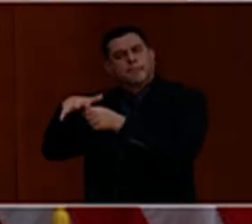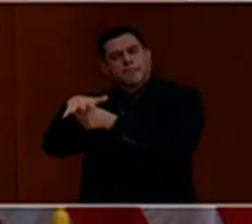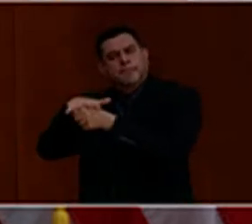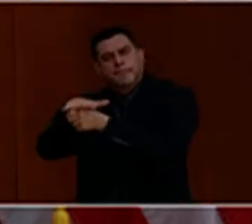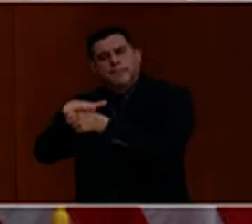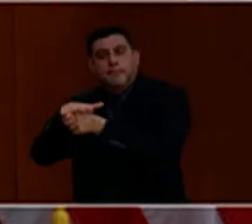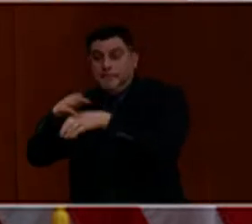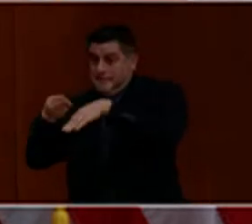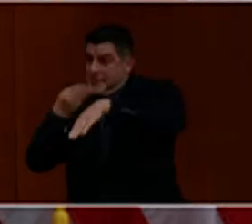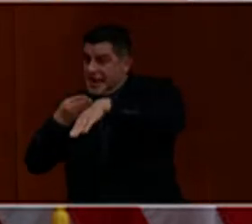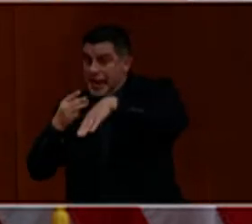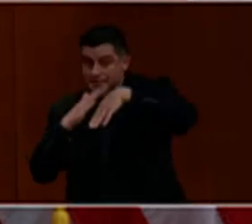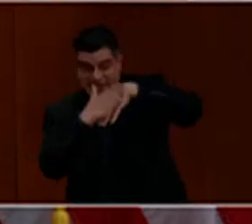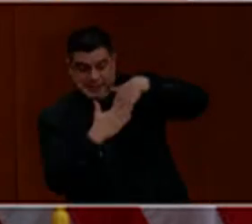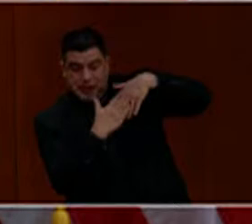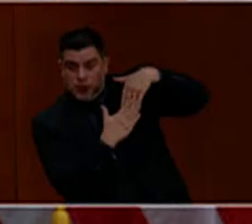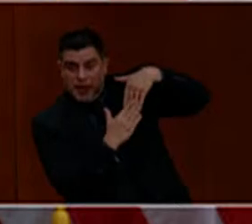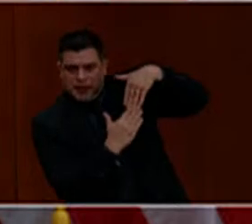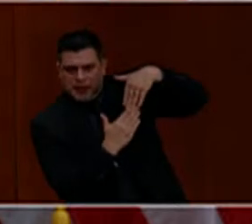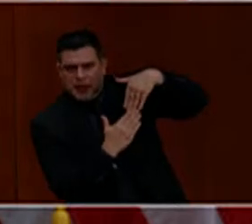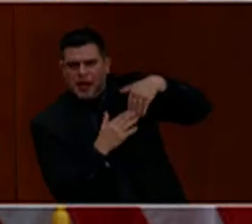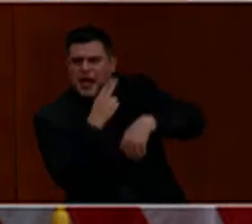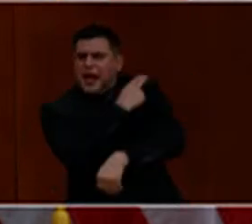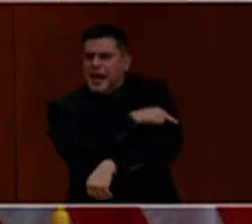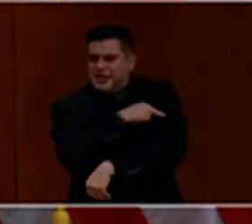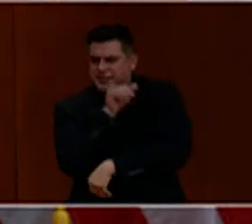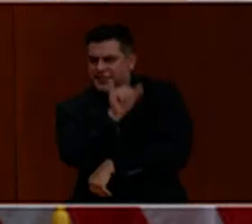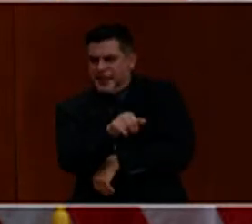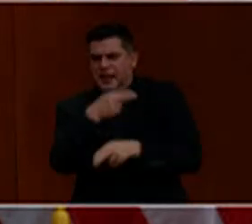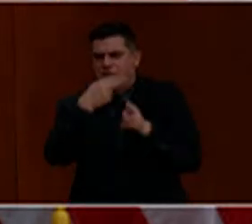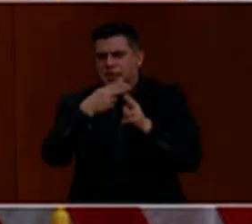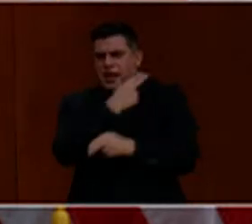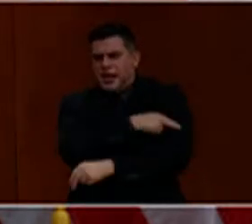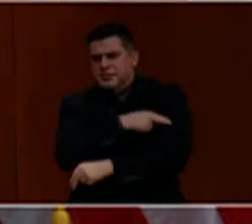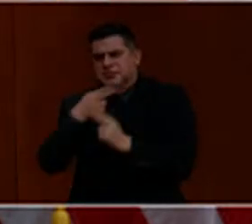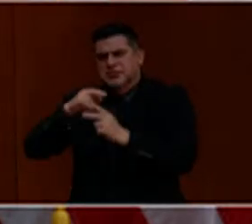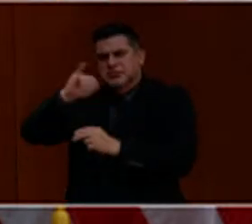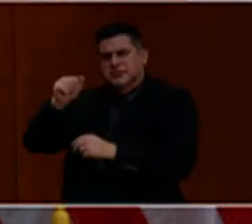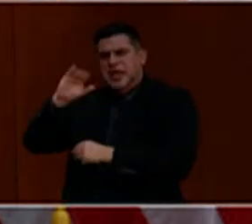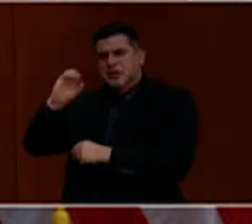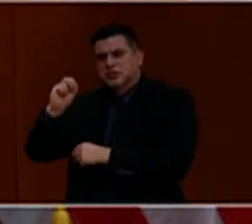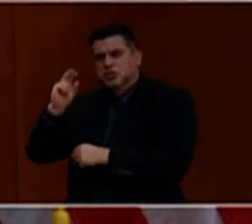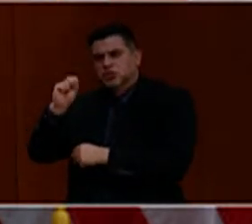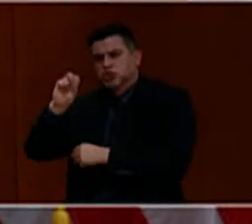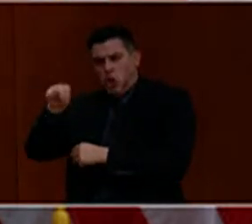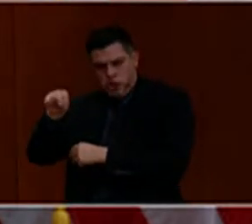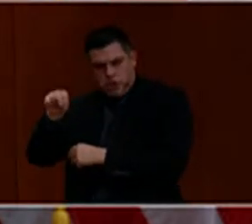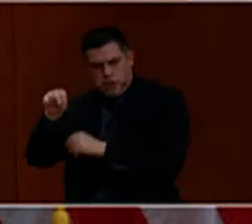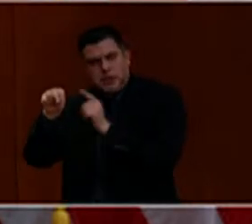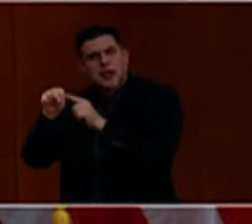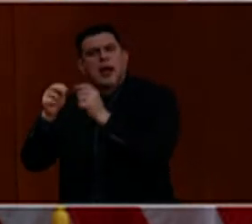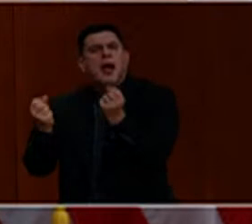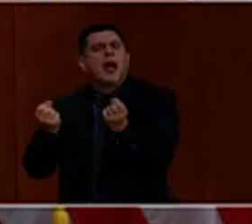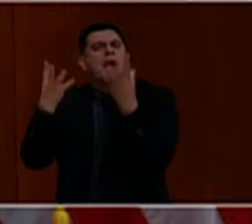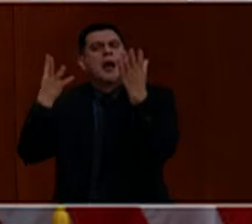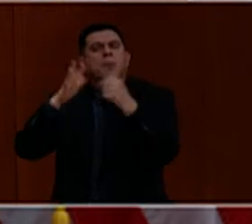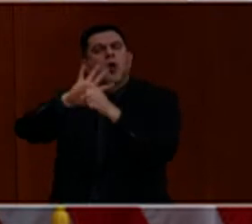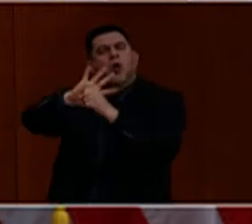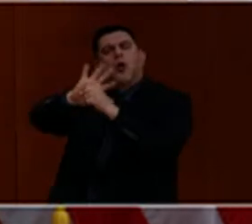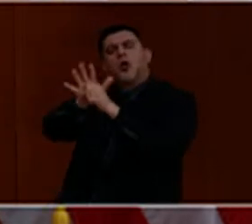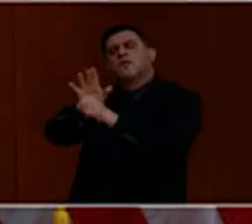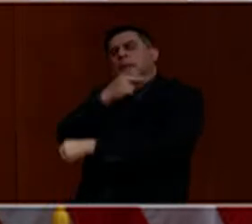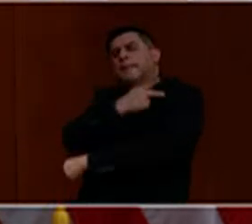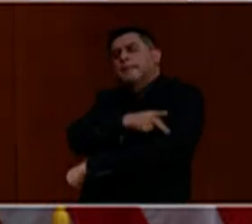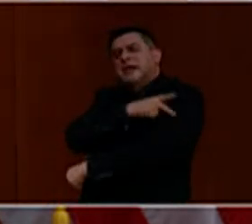Miami was really increasing, they're down 40% with their COVID positive patients, and I think he said about